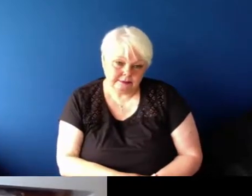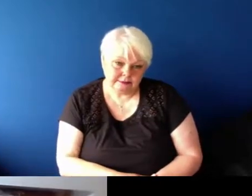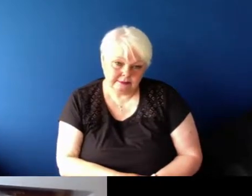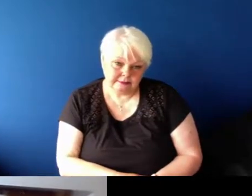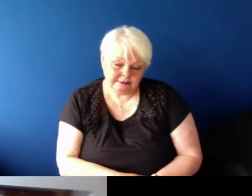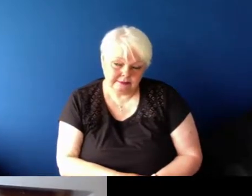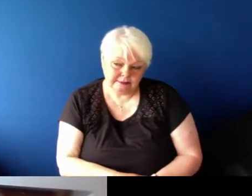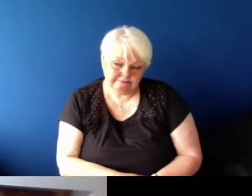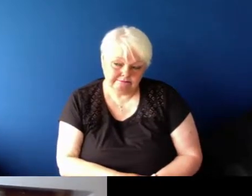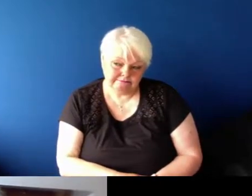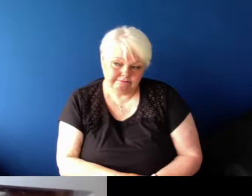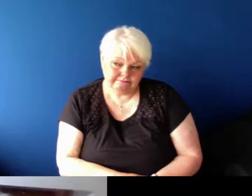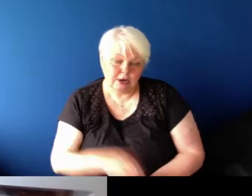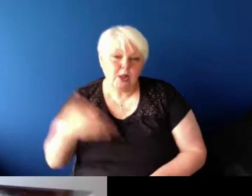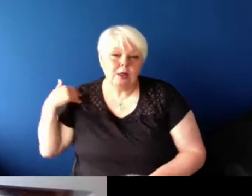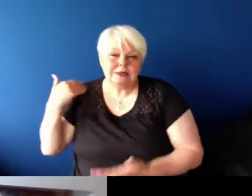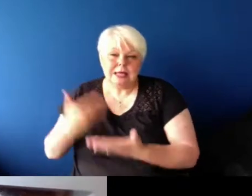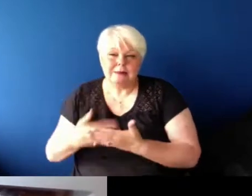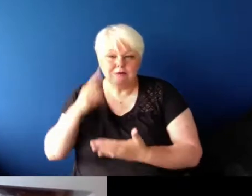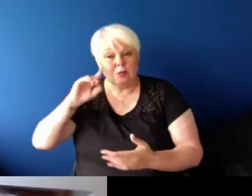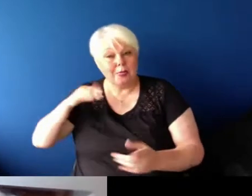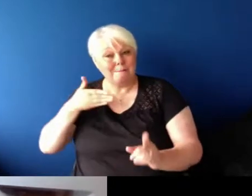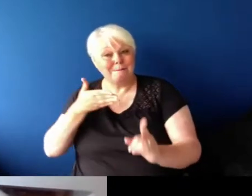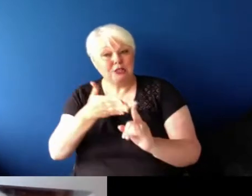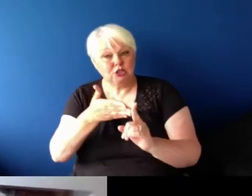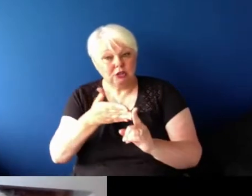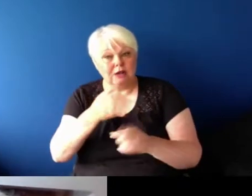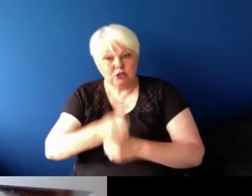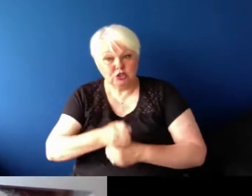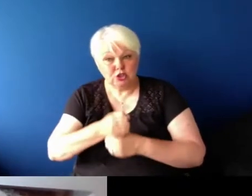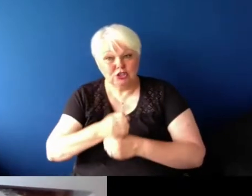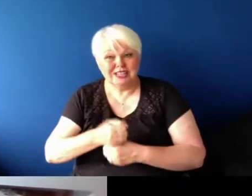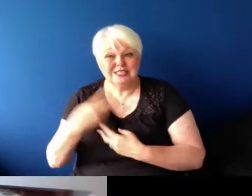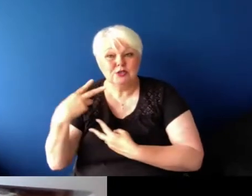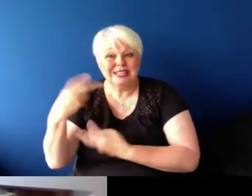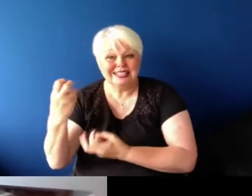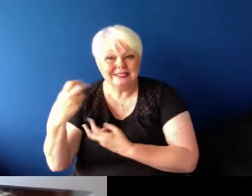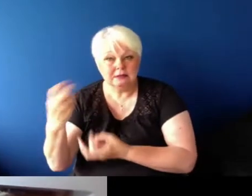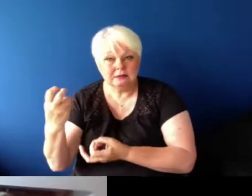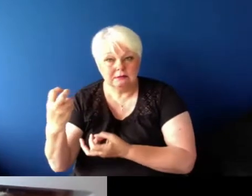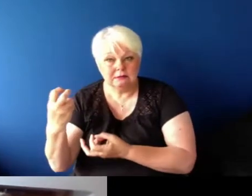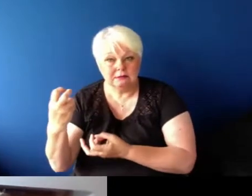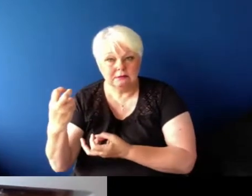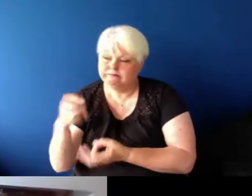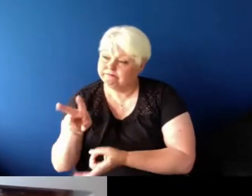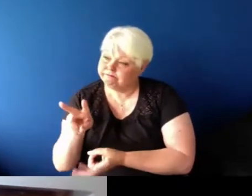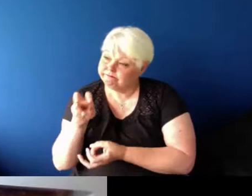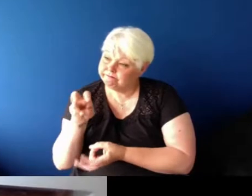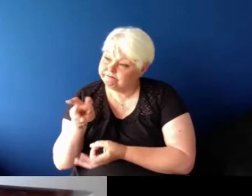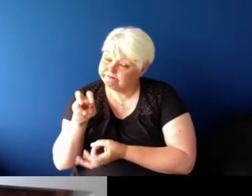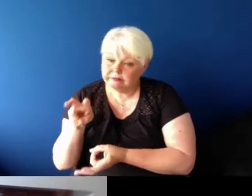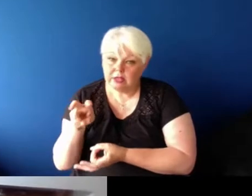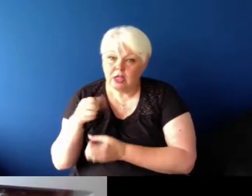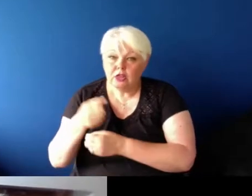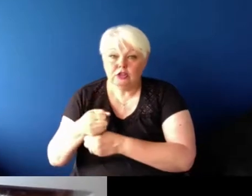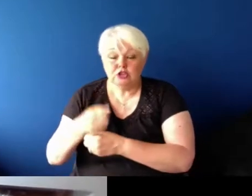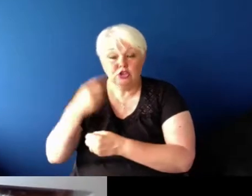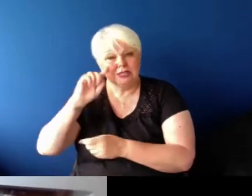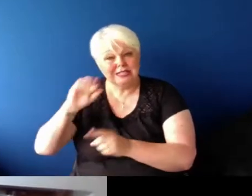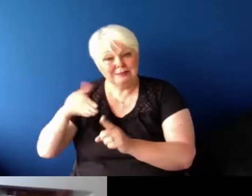I've thought for a long time that the mission of the church is to listen. I think that often the church thinks its mission is